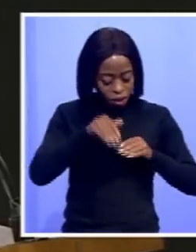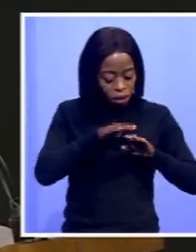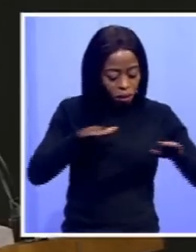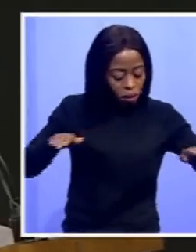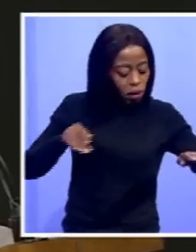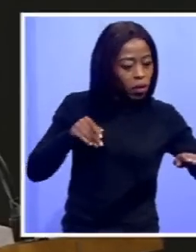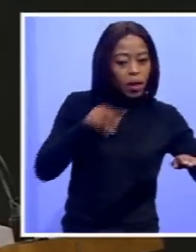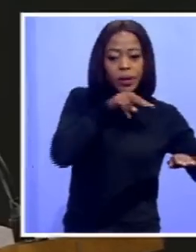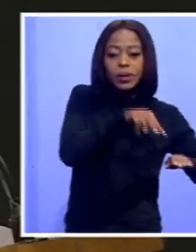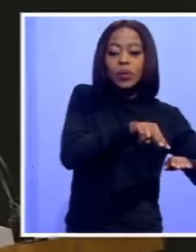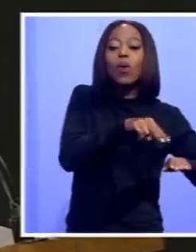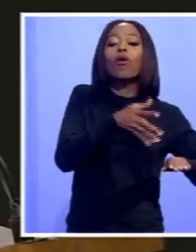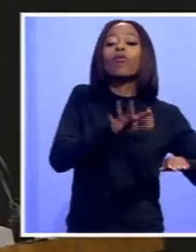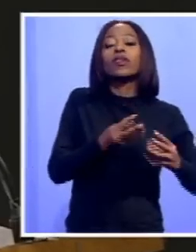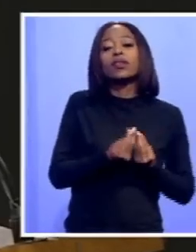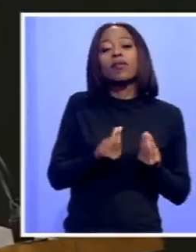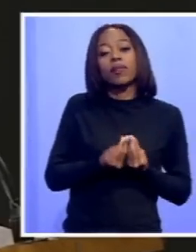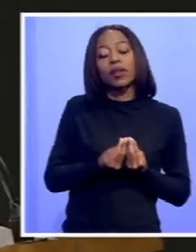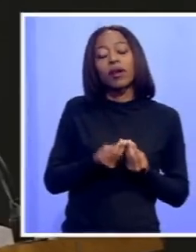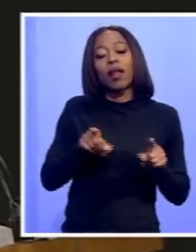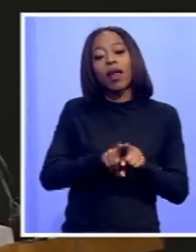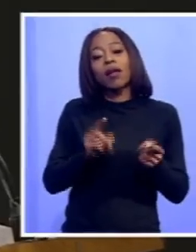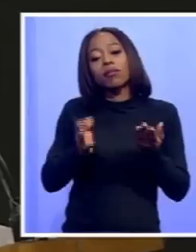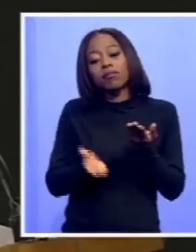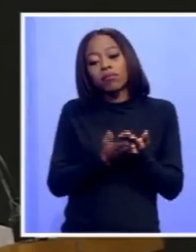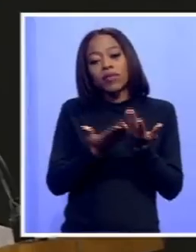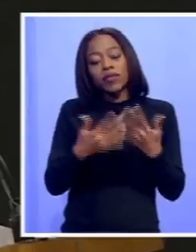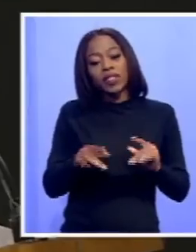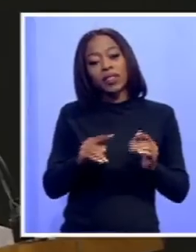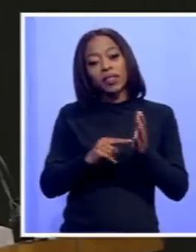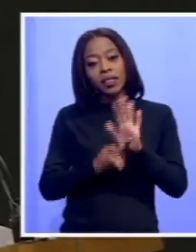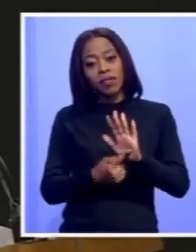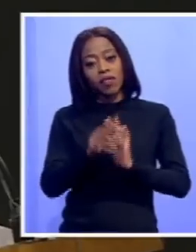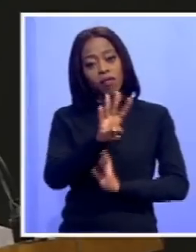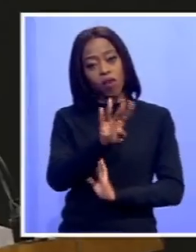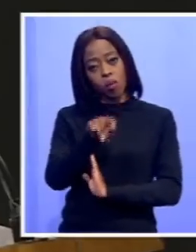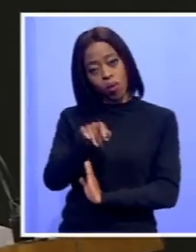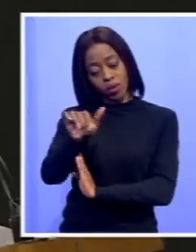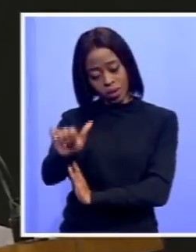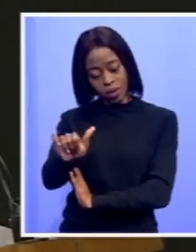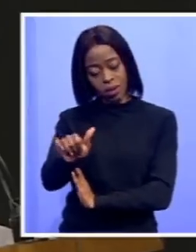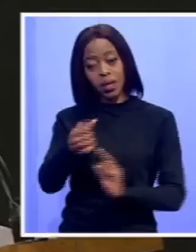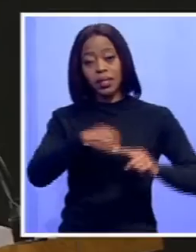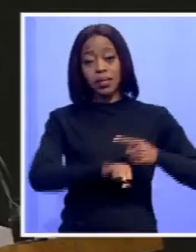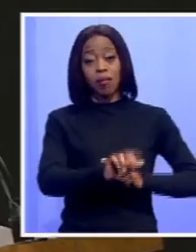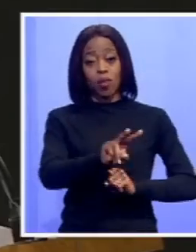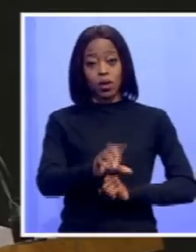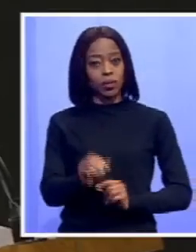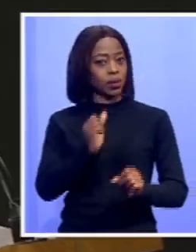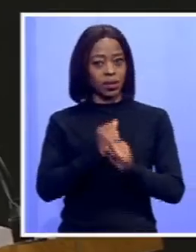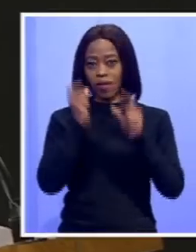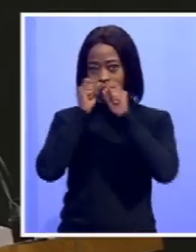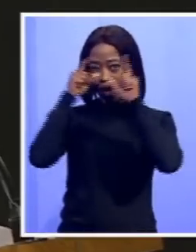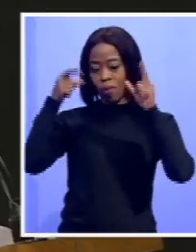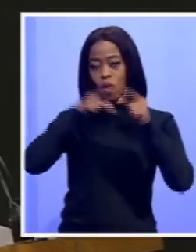in the photograph thereof, as depicted in Exhibit 4.6. Sub 28, at no stage did he become aware of a